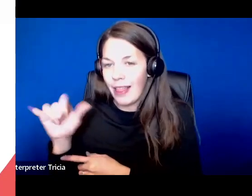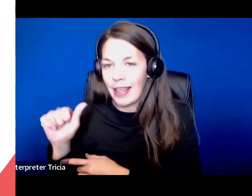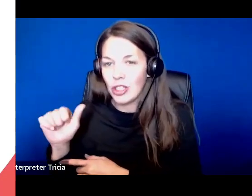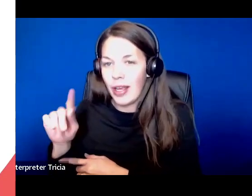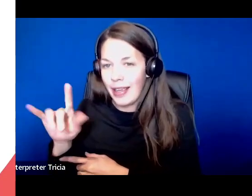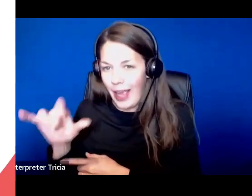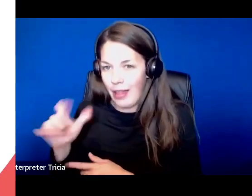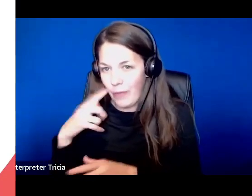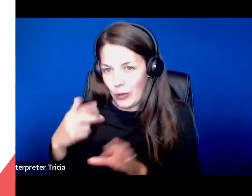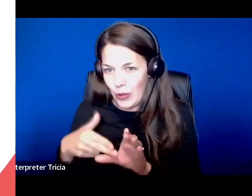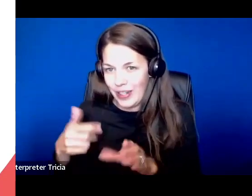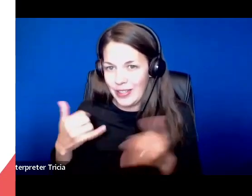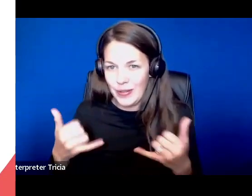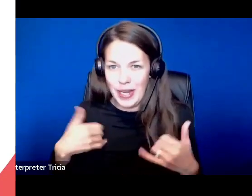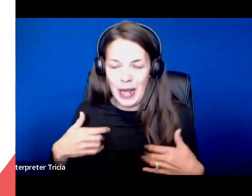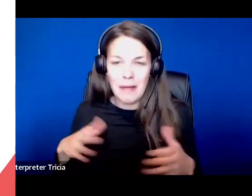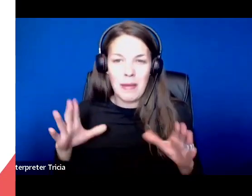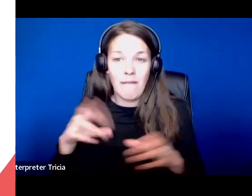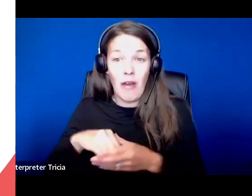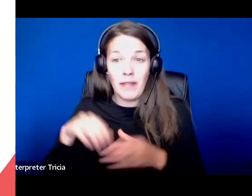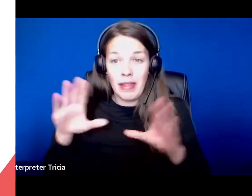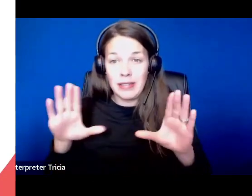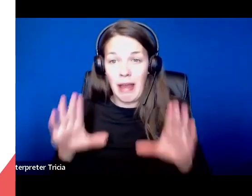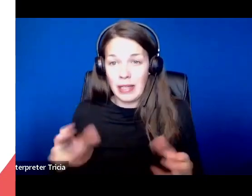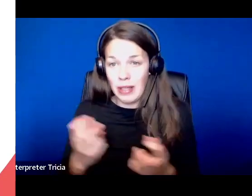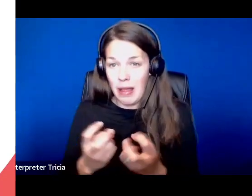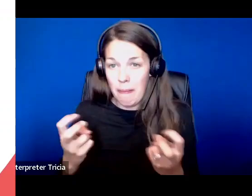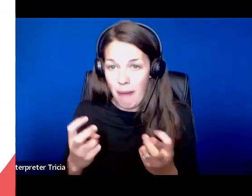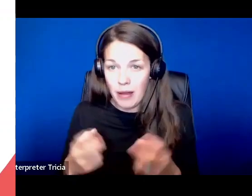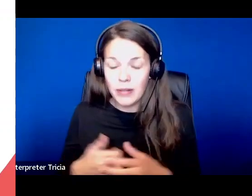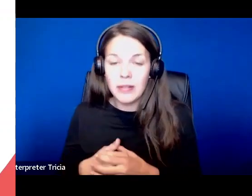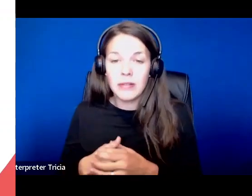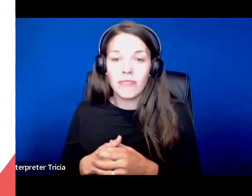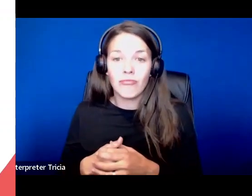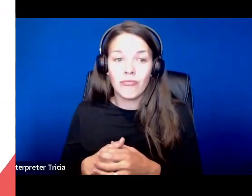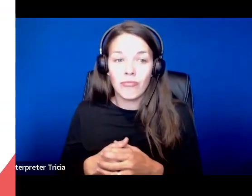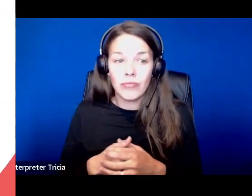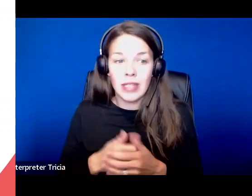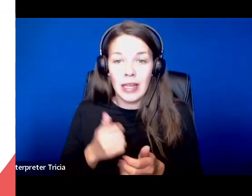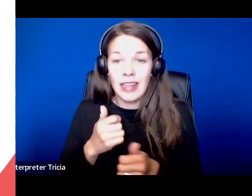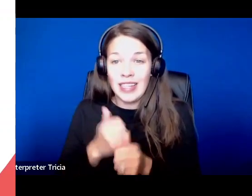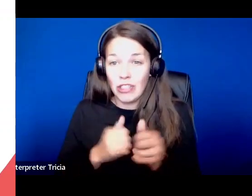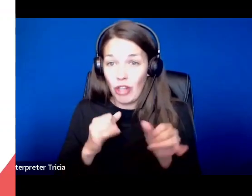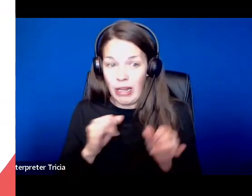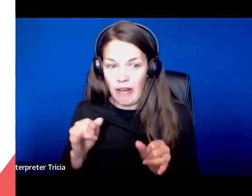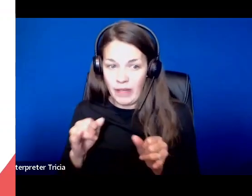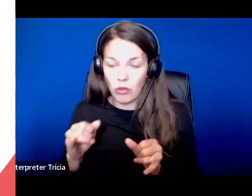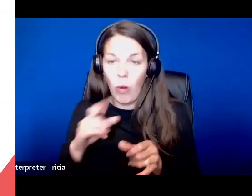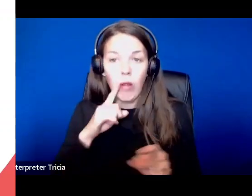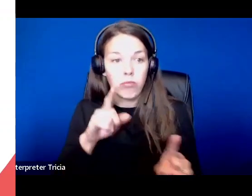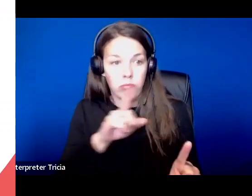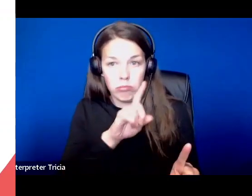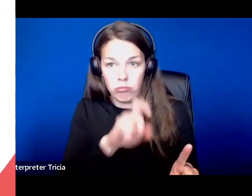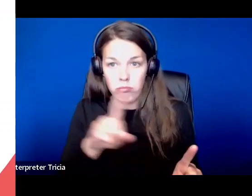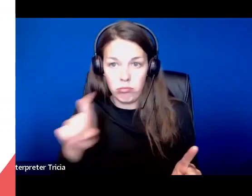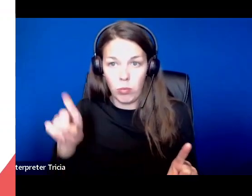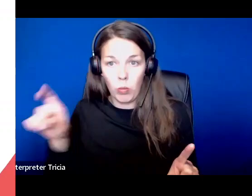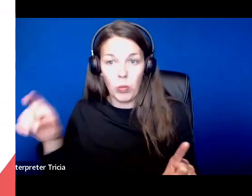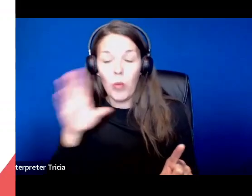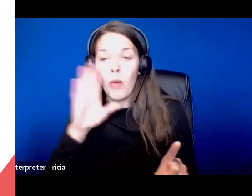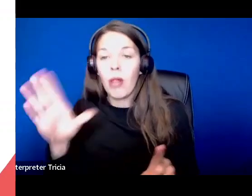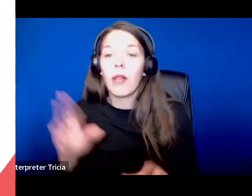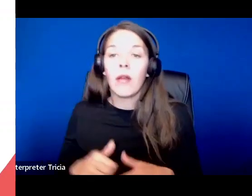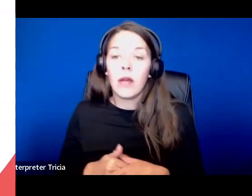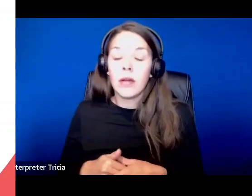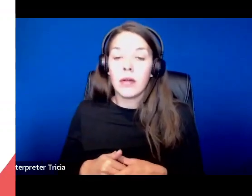today and being part of this excellent panel. I think what I'll do is I'll call on each one of you individually with the questions as we go, and then